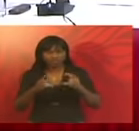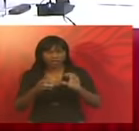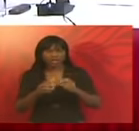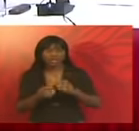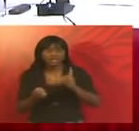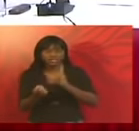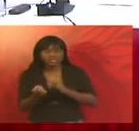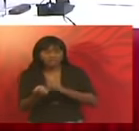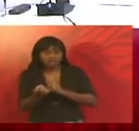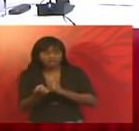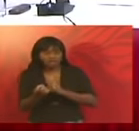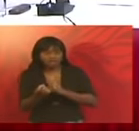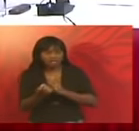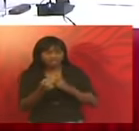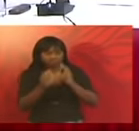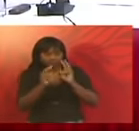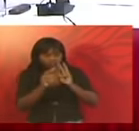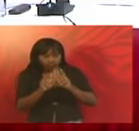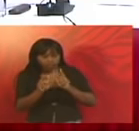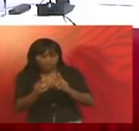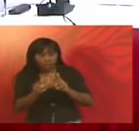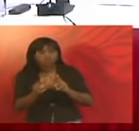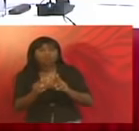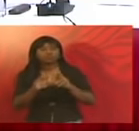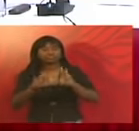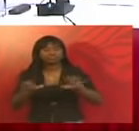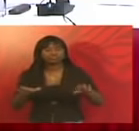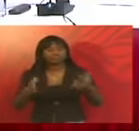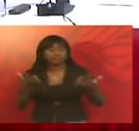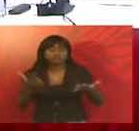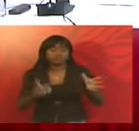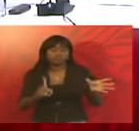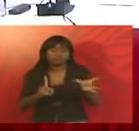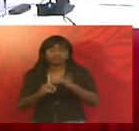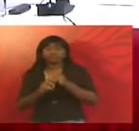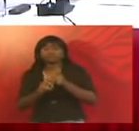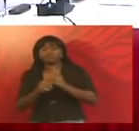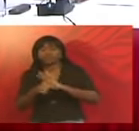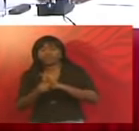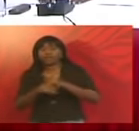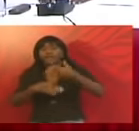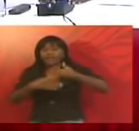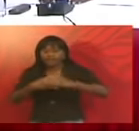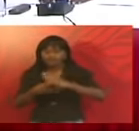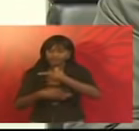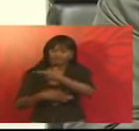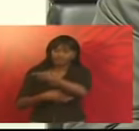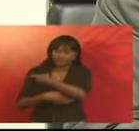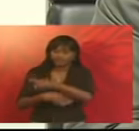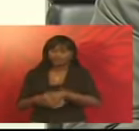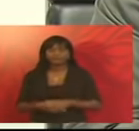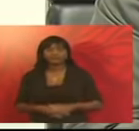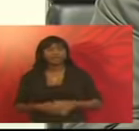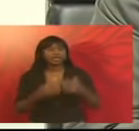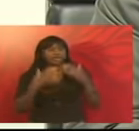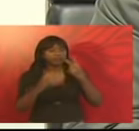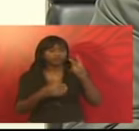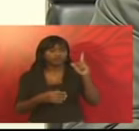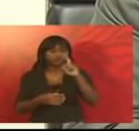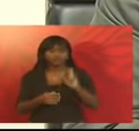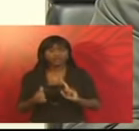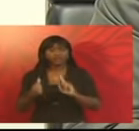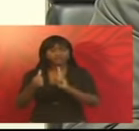breakthrough infections in vaccinated children? Thank you. Okay, so thank you for those two questions. First of all, it's